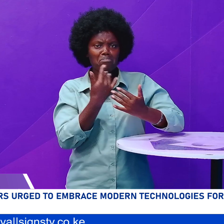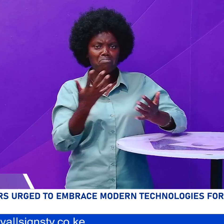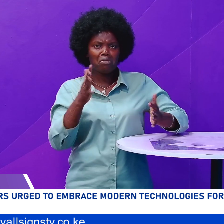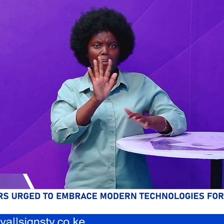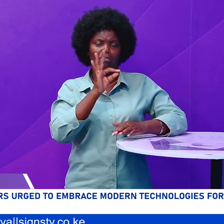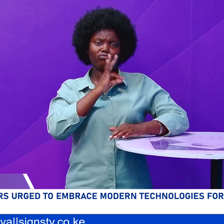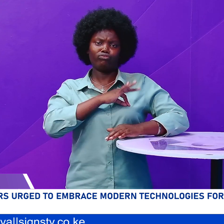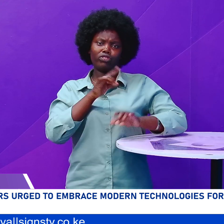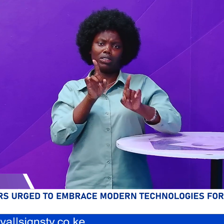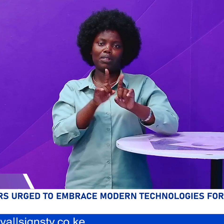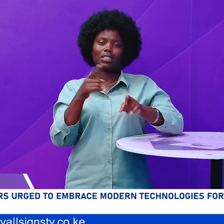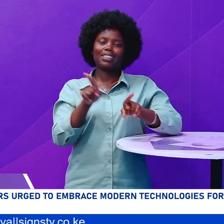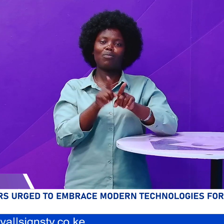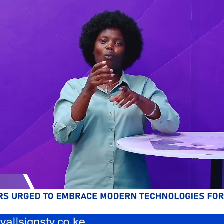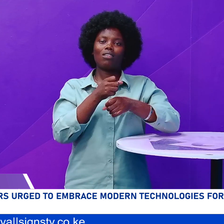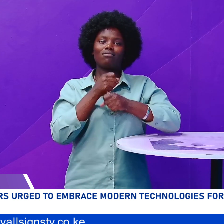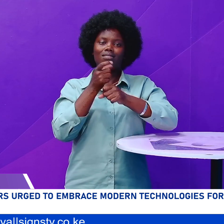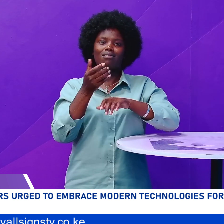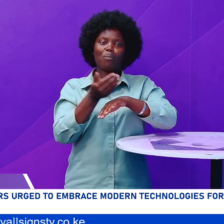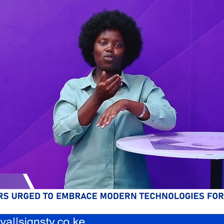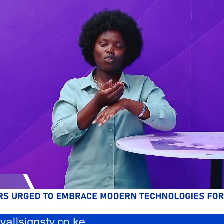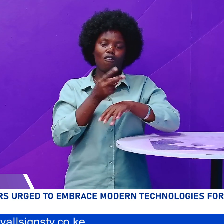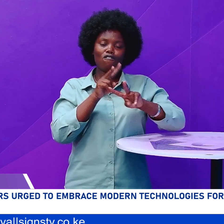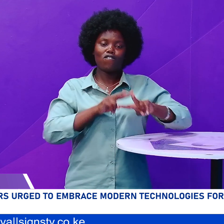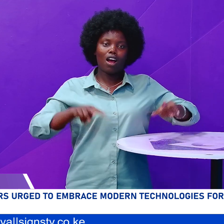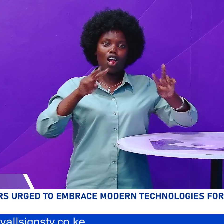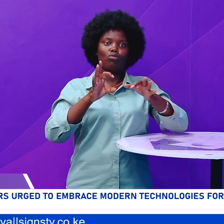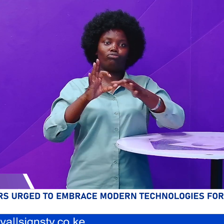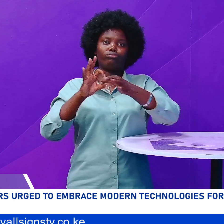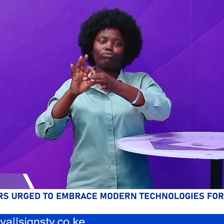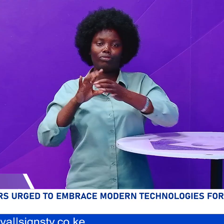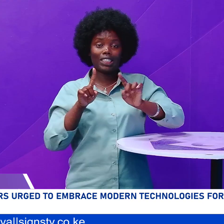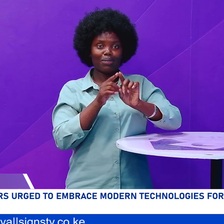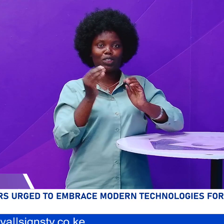but also strengthen the potato value chain, contributing to